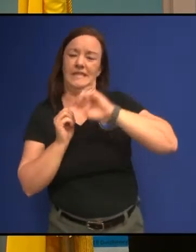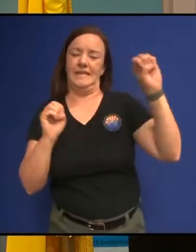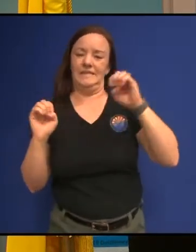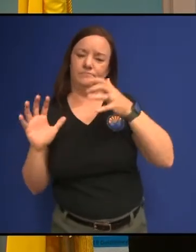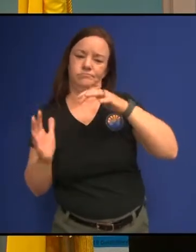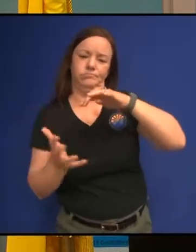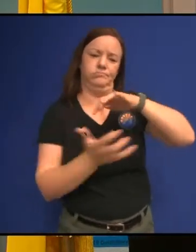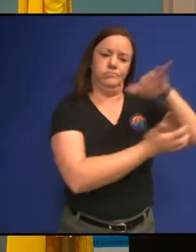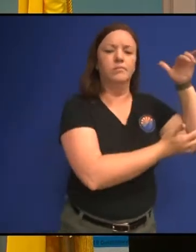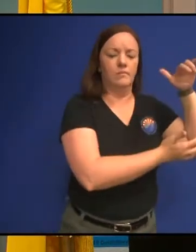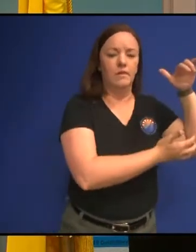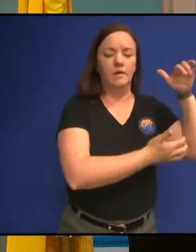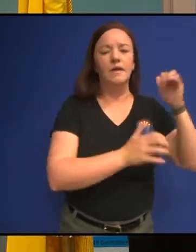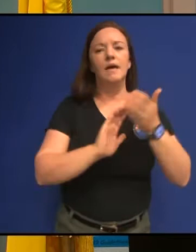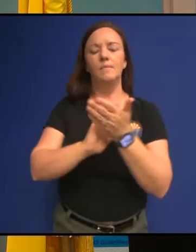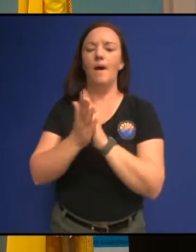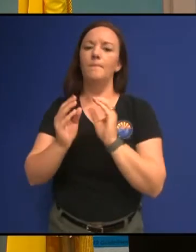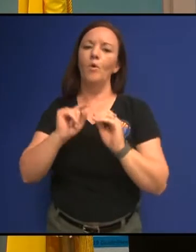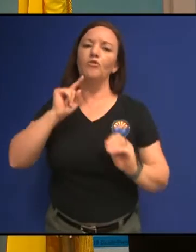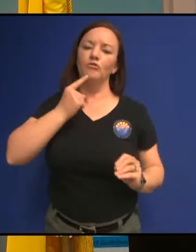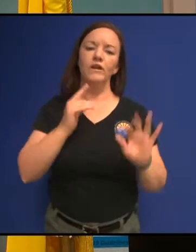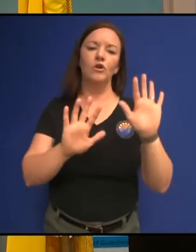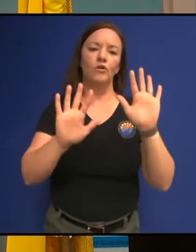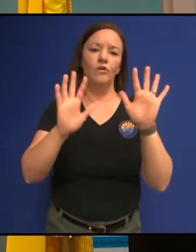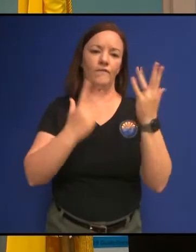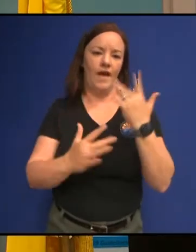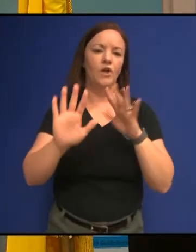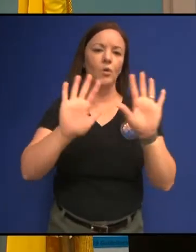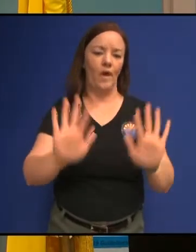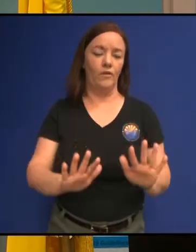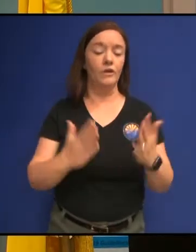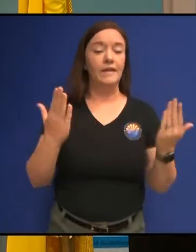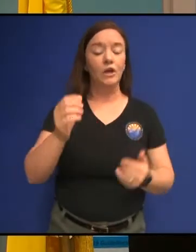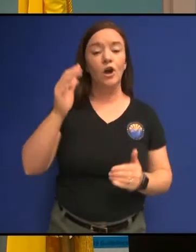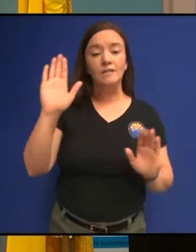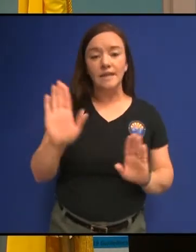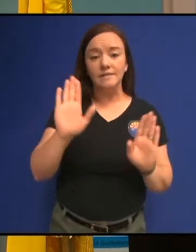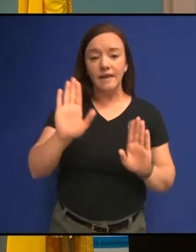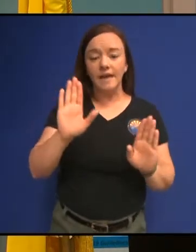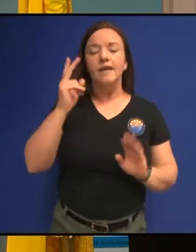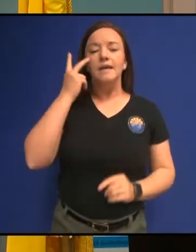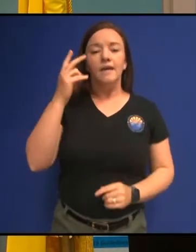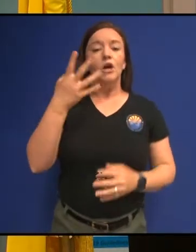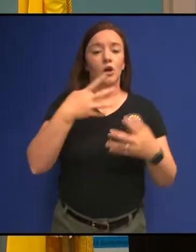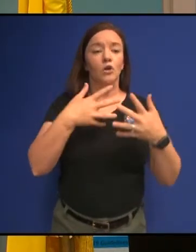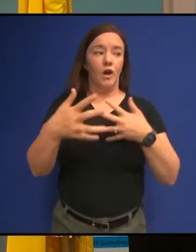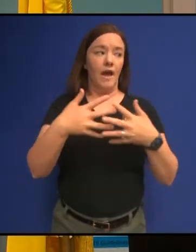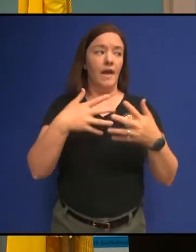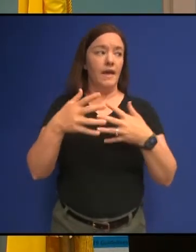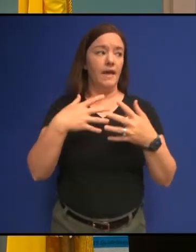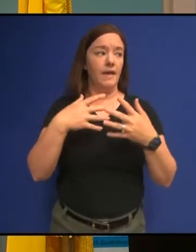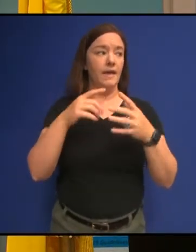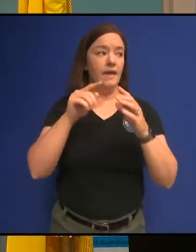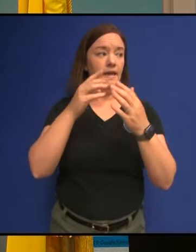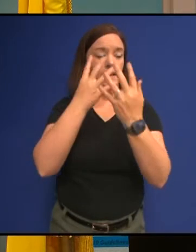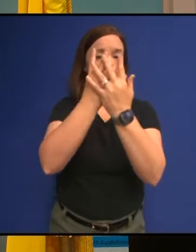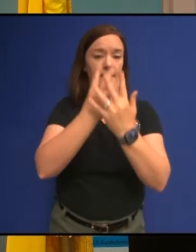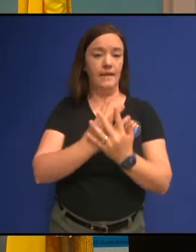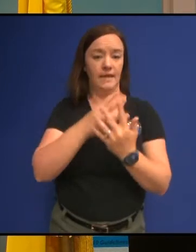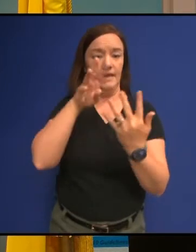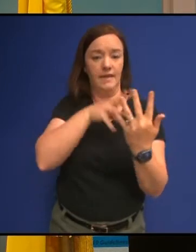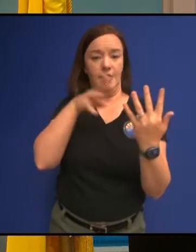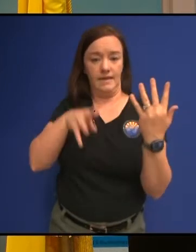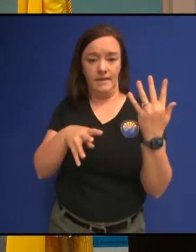us, and we start to move into a more critical fire weather period. Here on Sunday, you see this gray area again, representing where we're